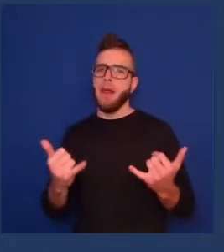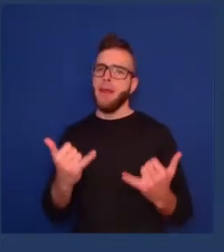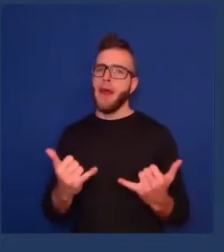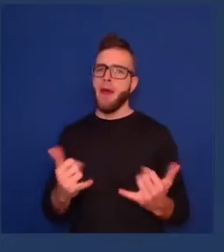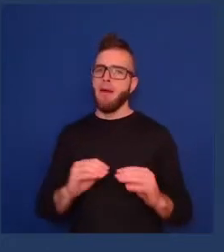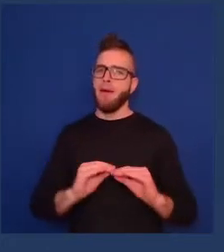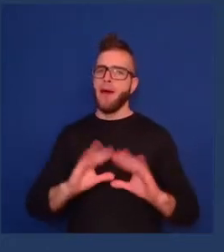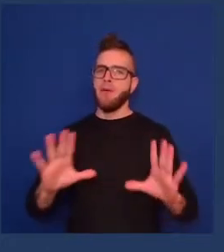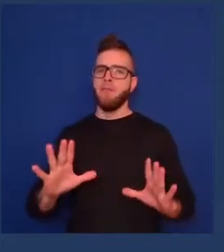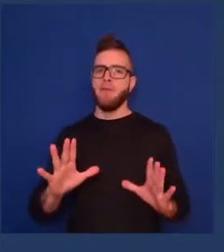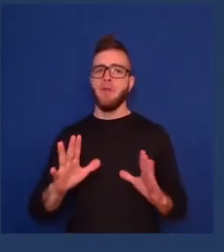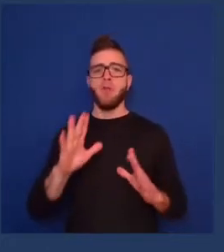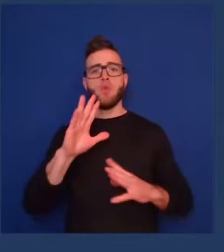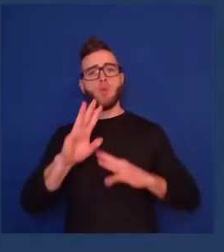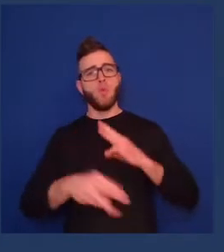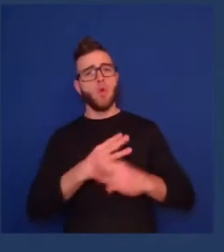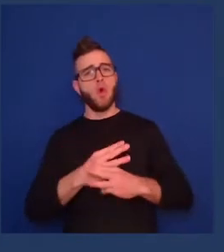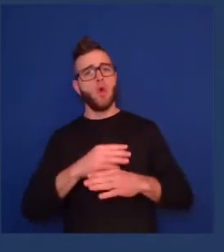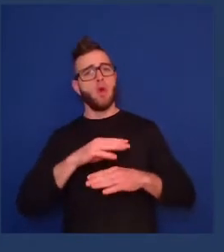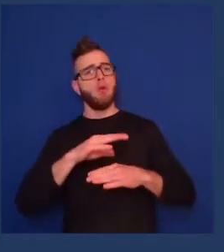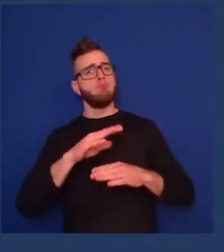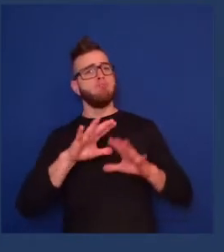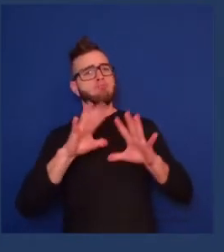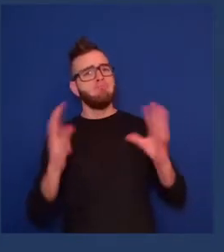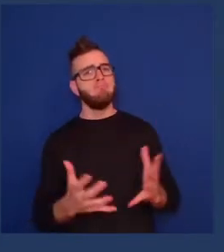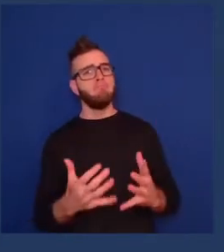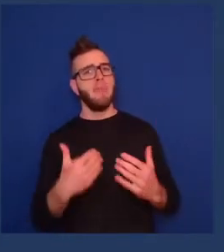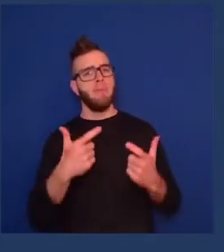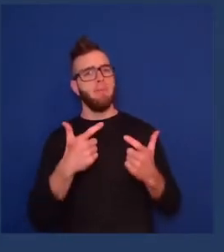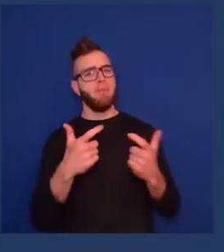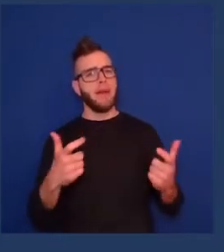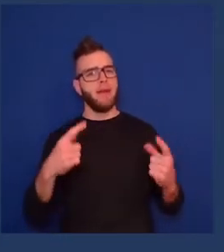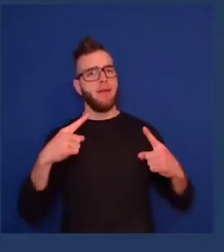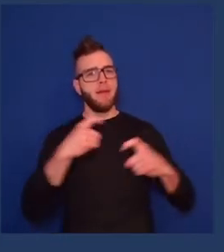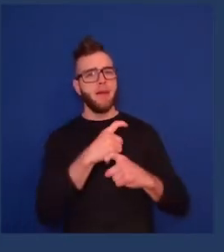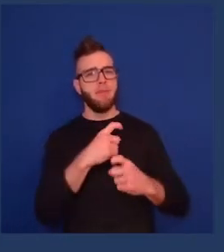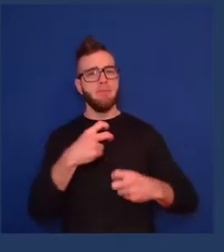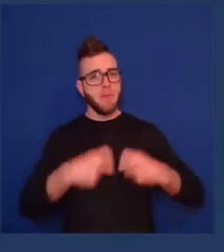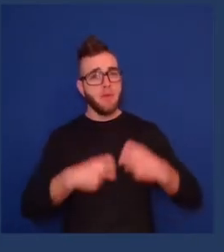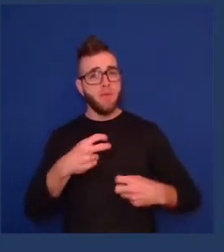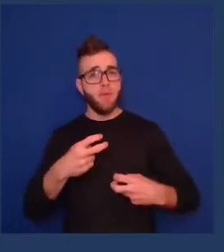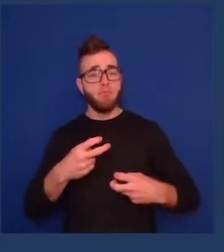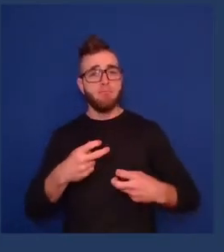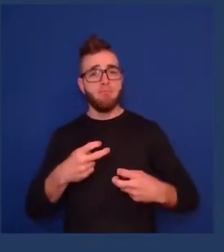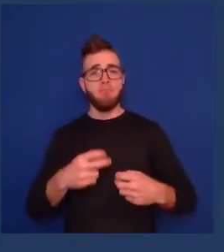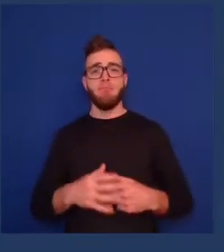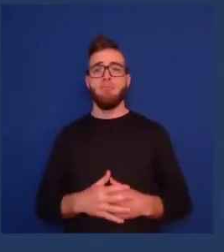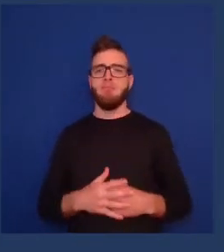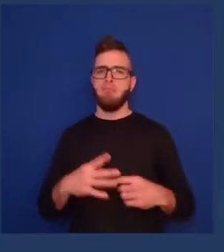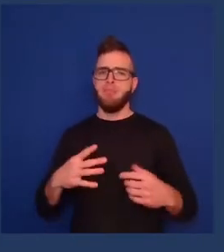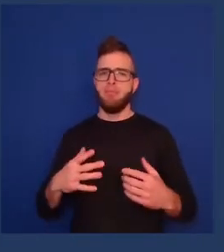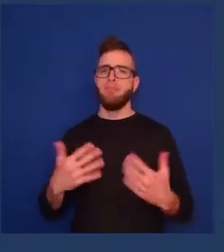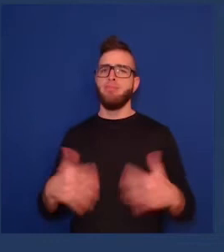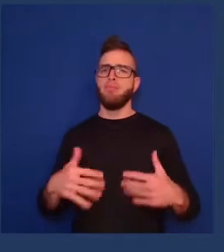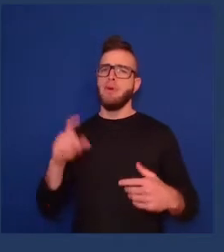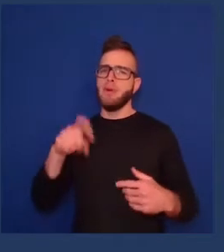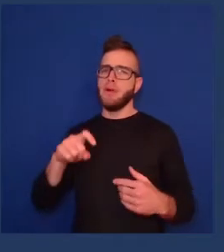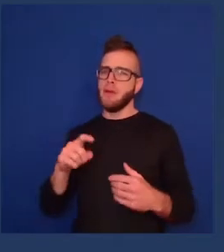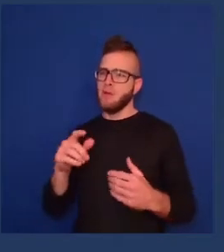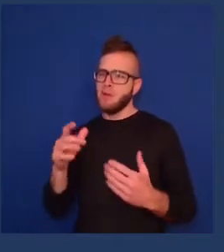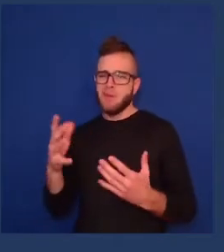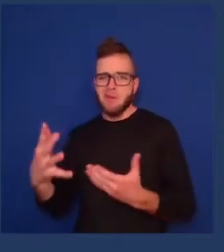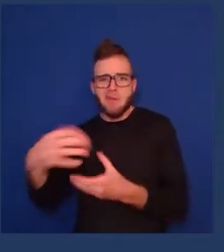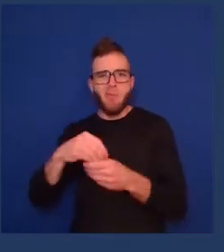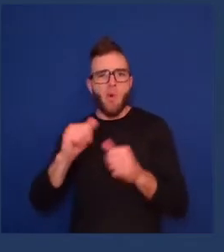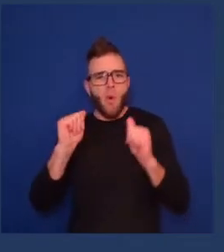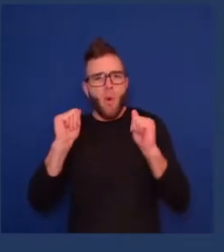now, the world is full of big, complicated, difficult problems, and we need all the talent out there at